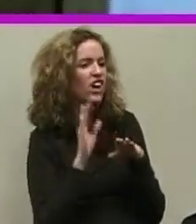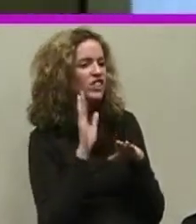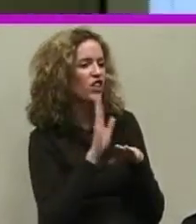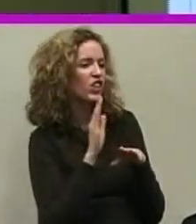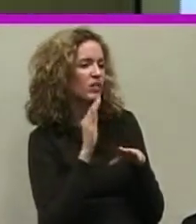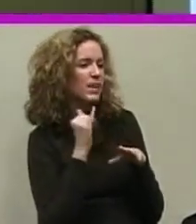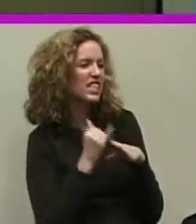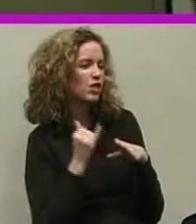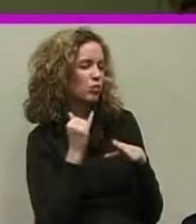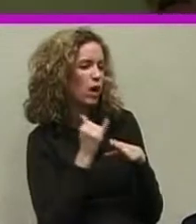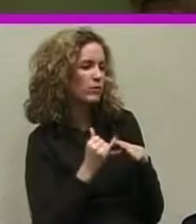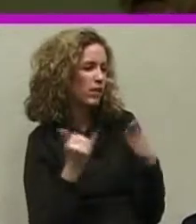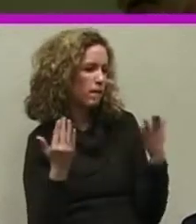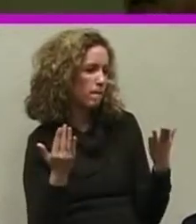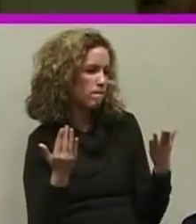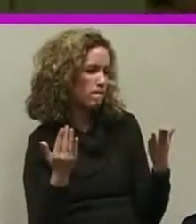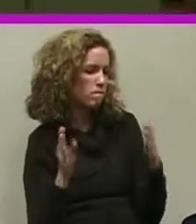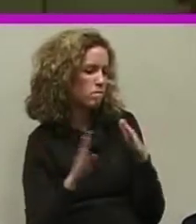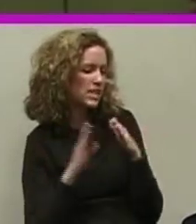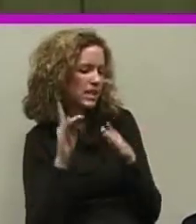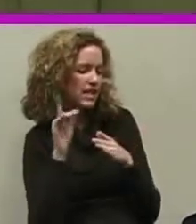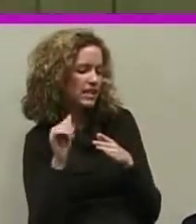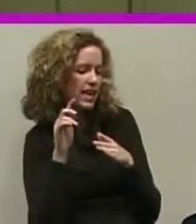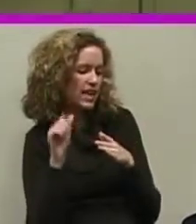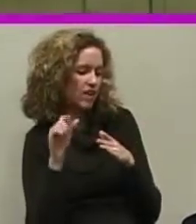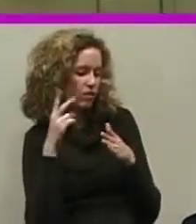is, based on the little bit of data that you have here?